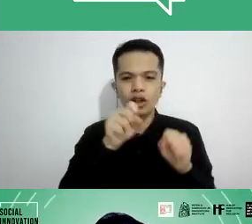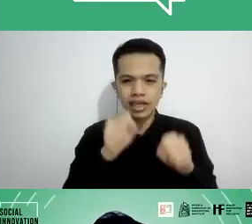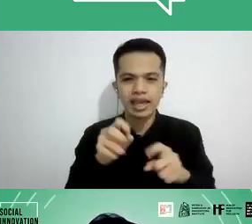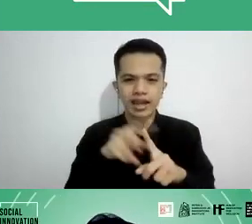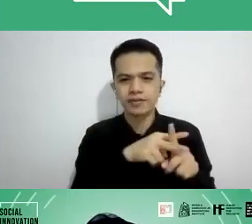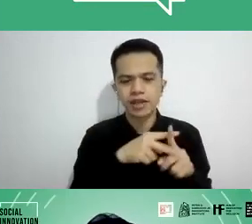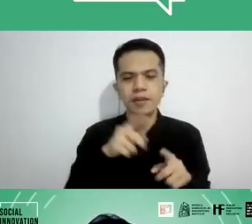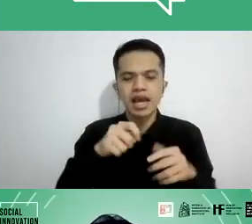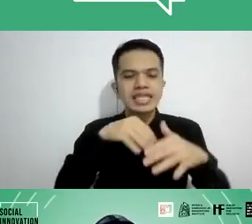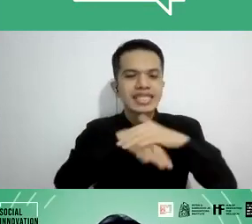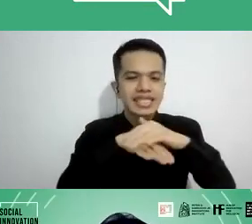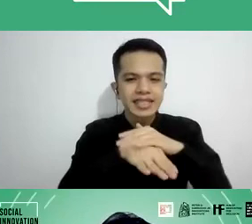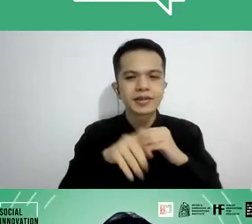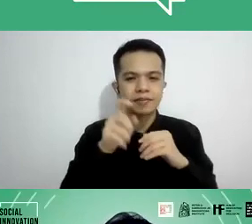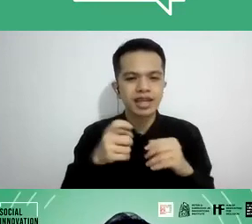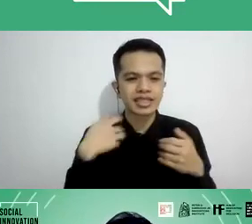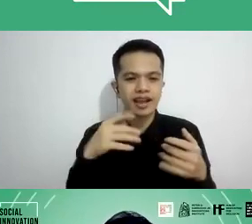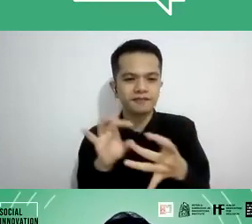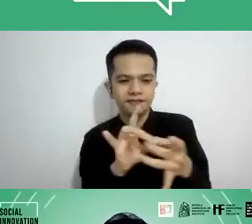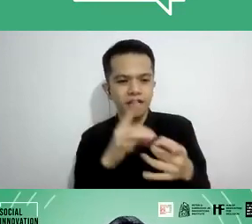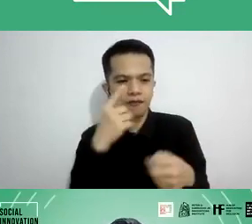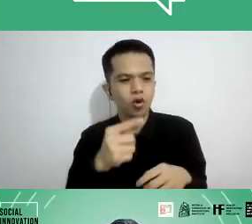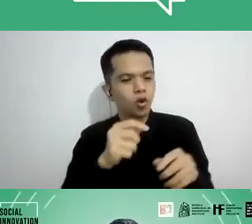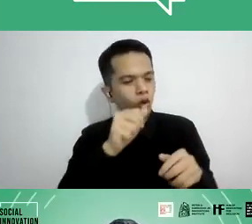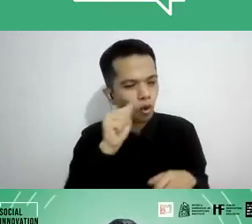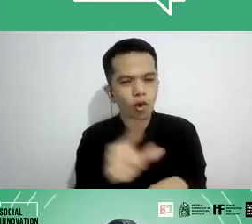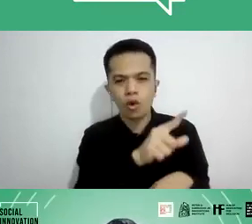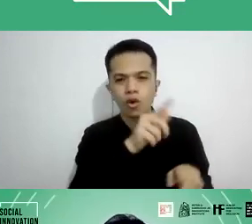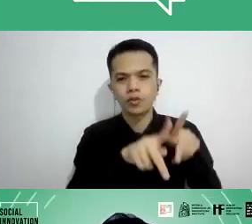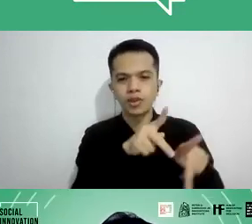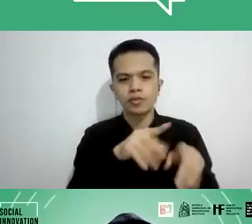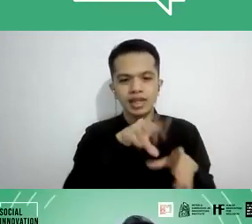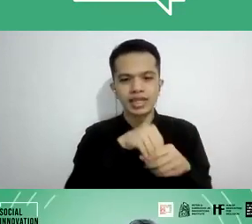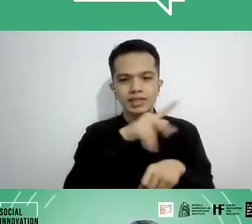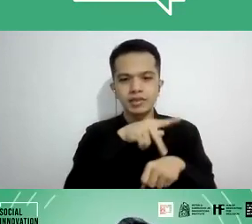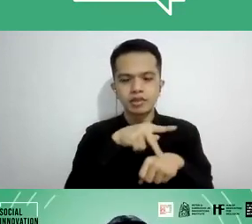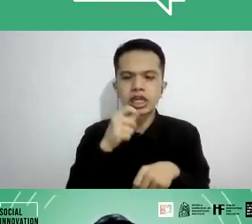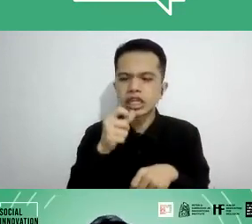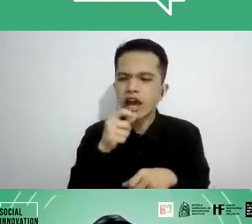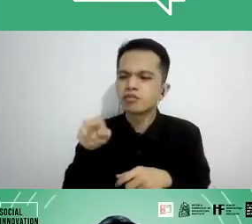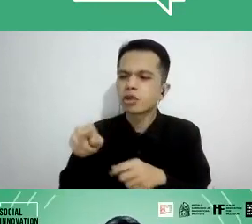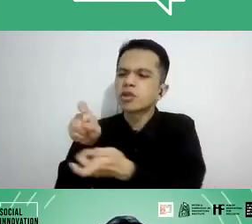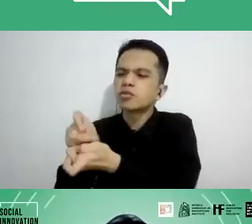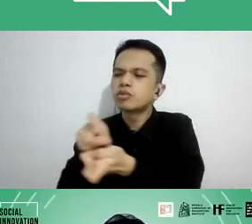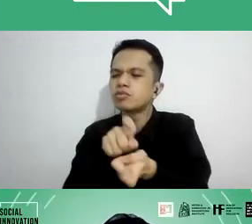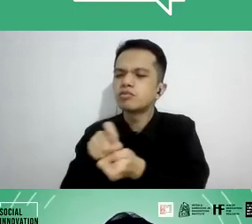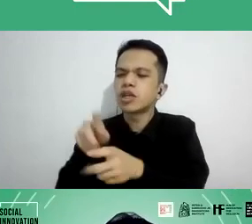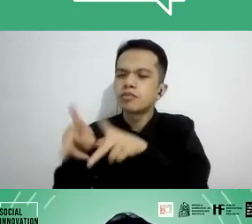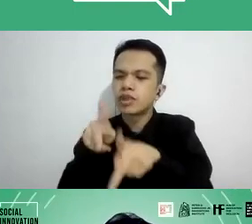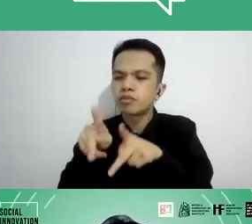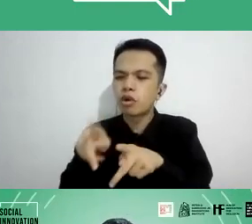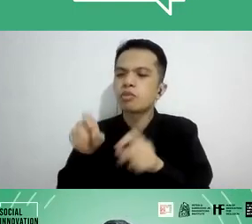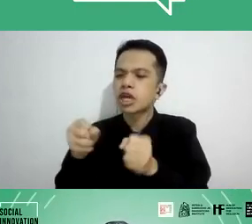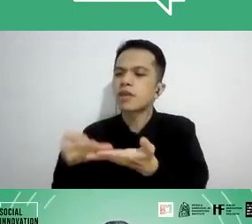to be accessible and make an interconnected network for everyone, not just select groups or select areas that can afford it,